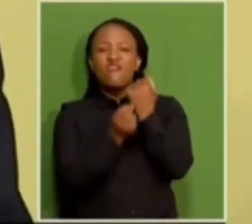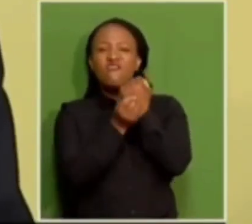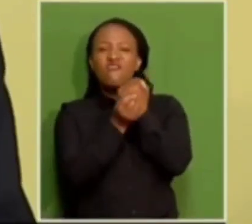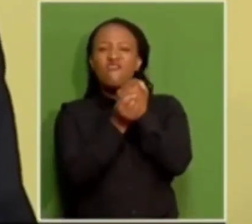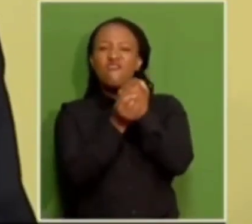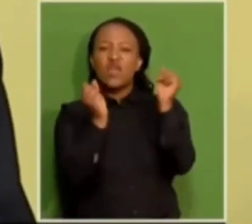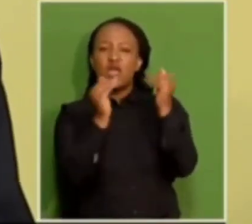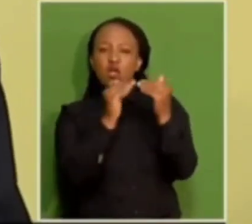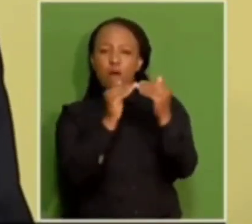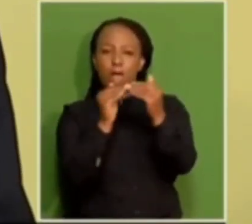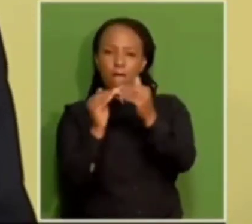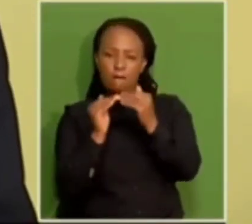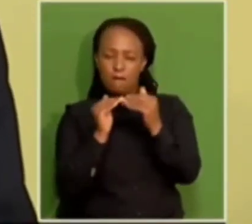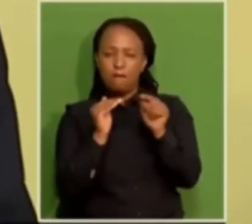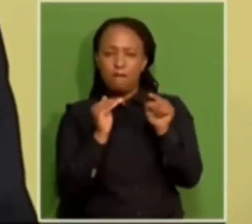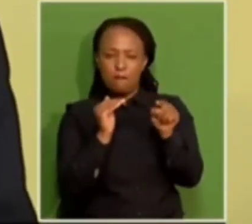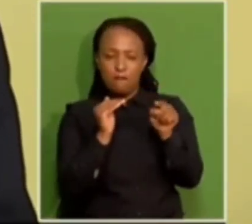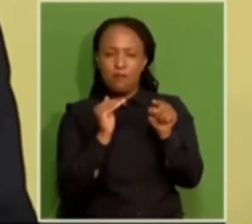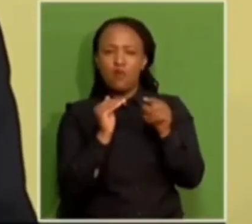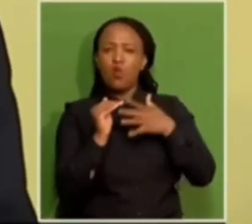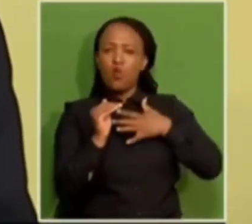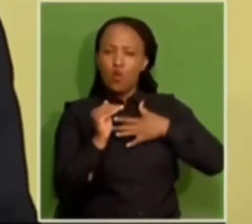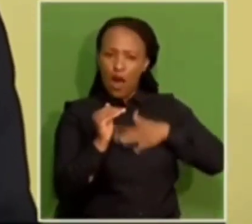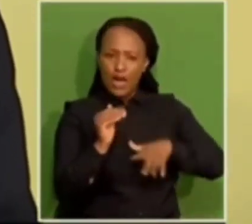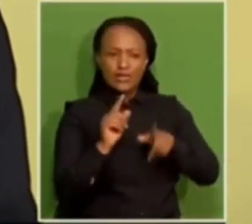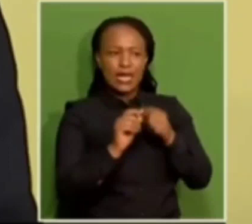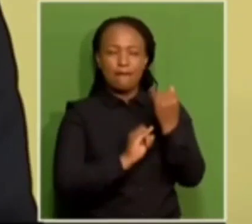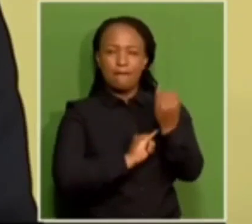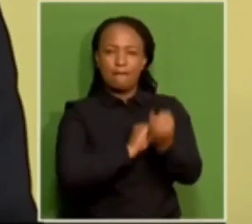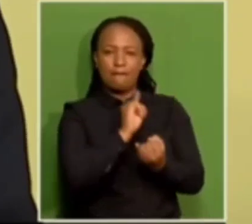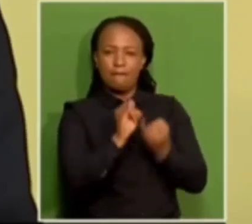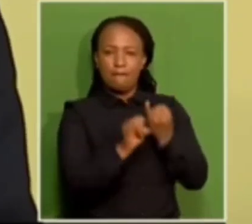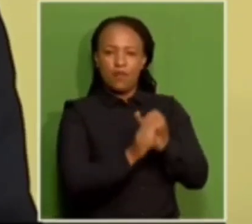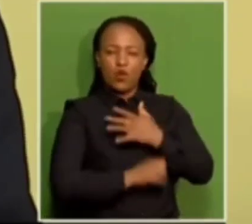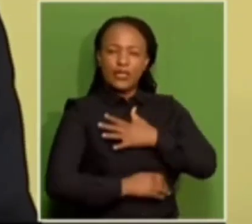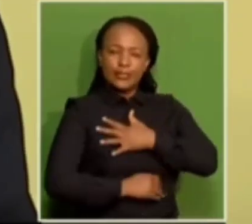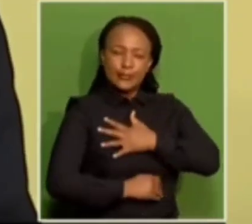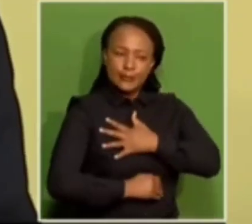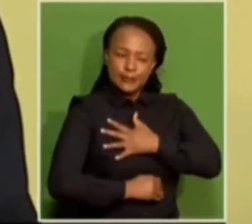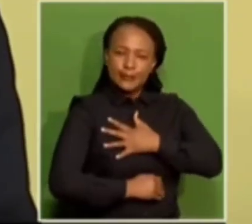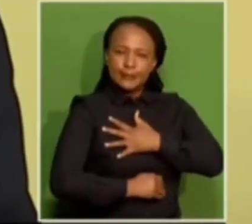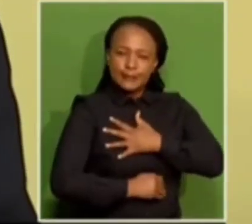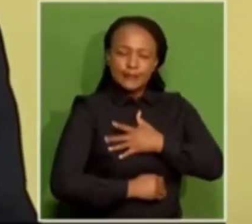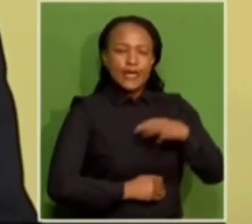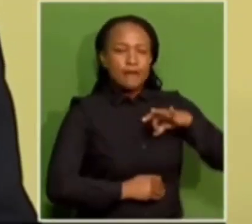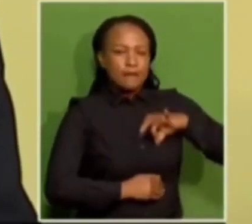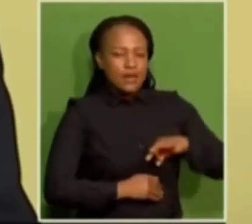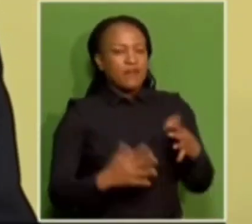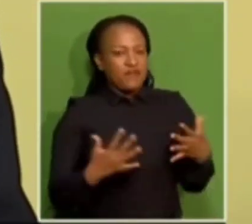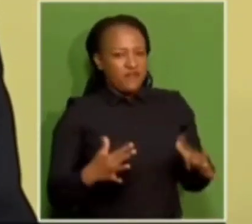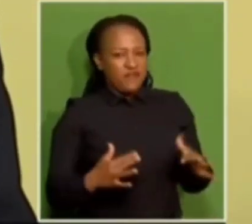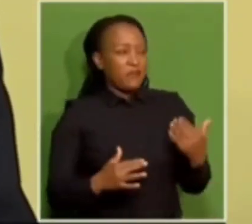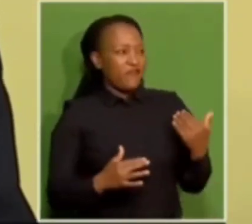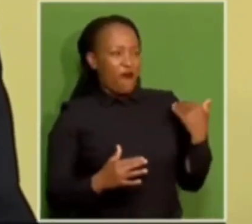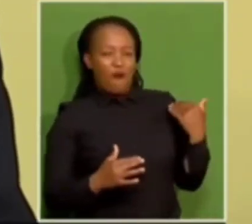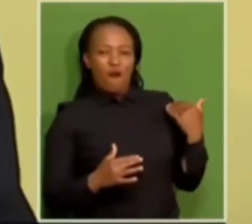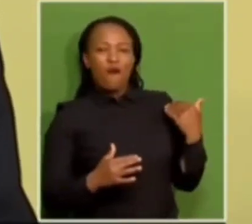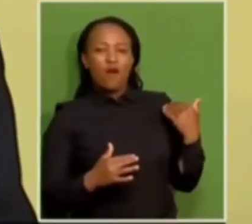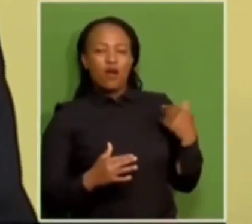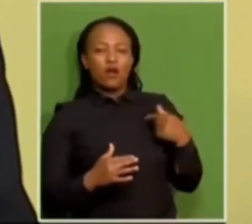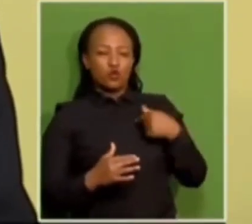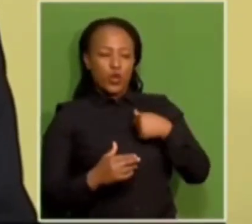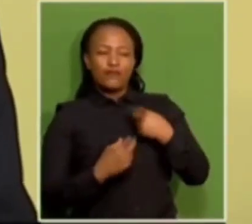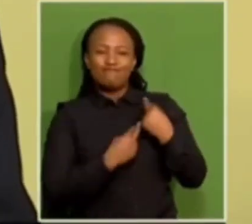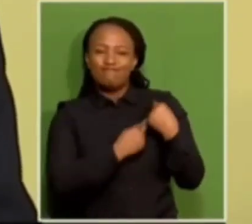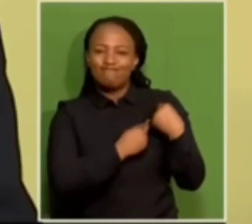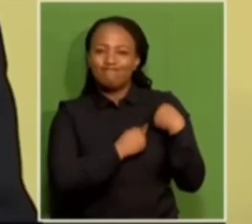freedom that we won and the international solidarity from which we benefited immensely imposes a